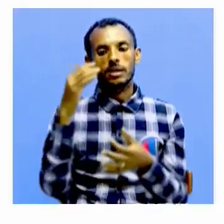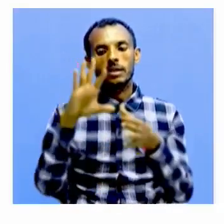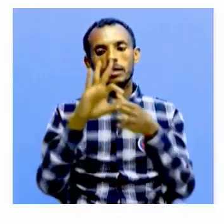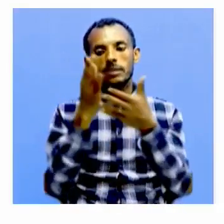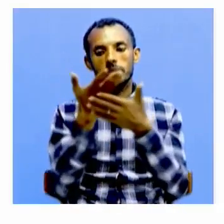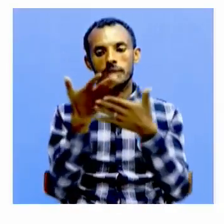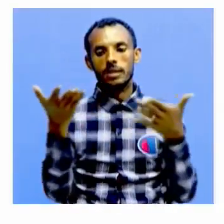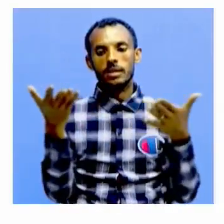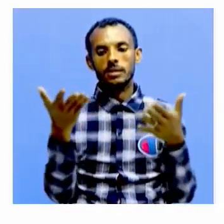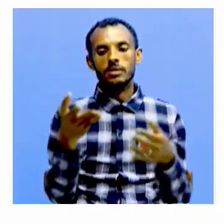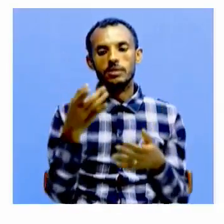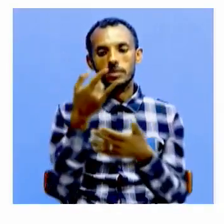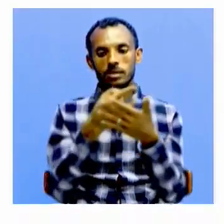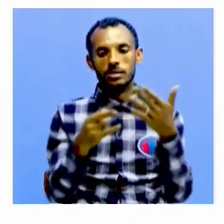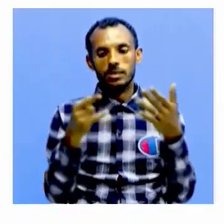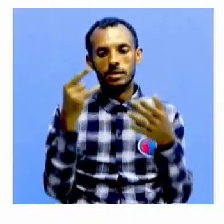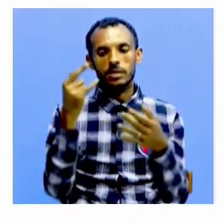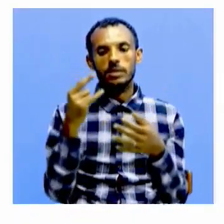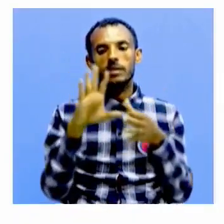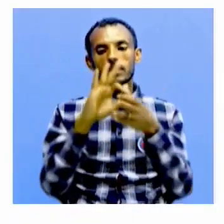Supporting